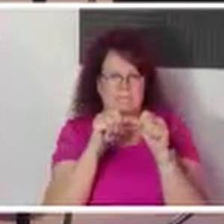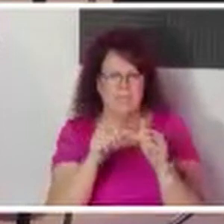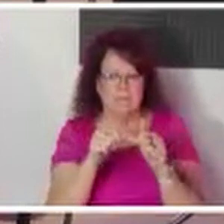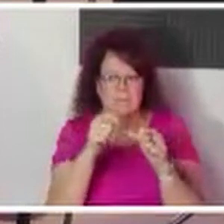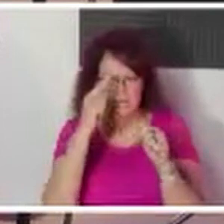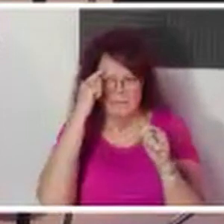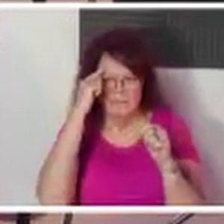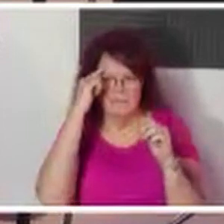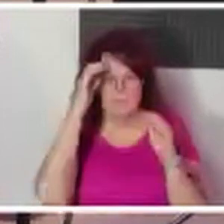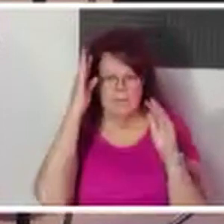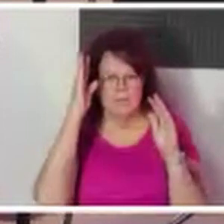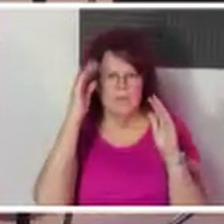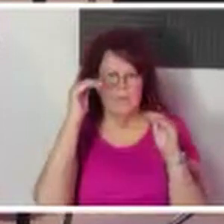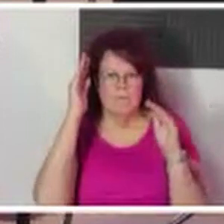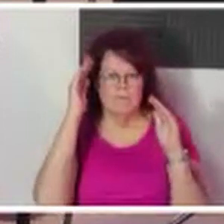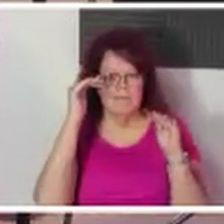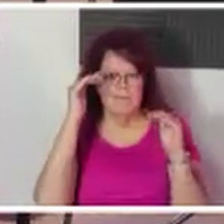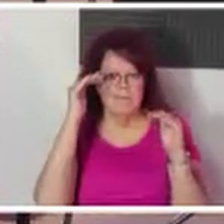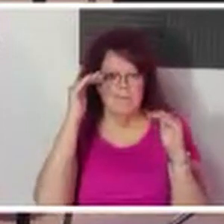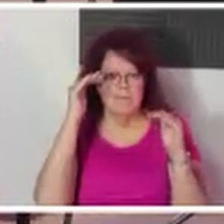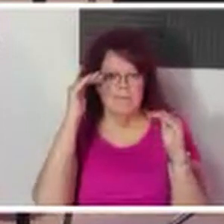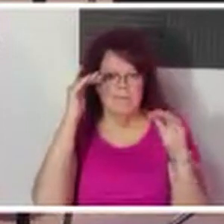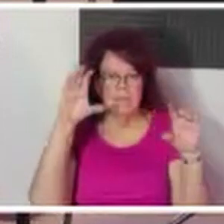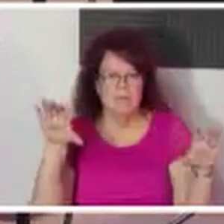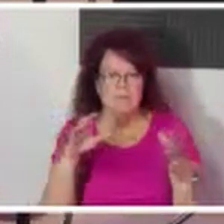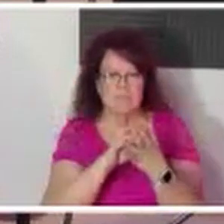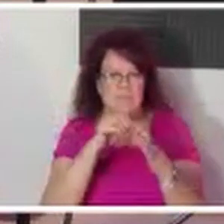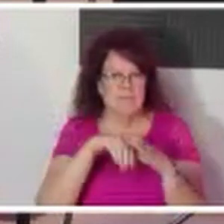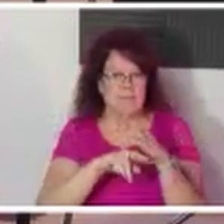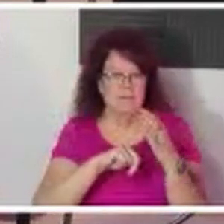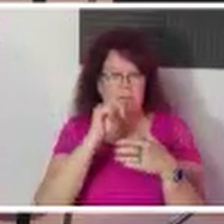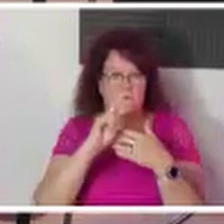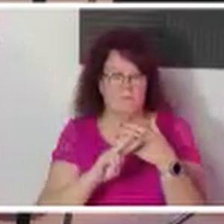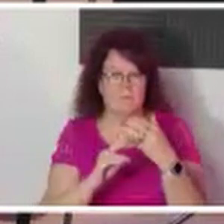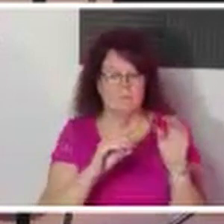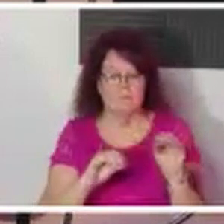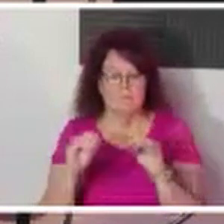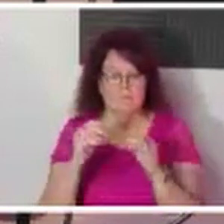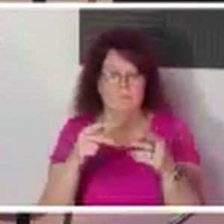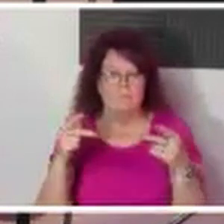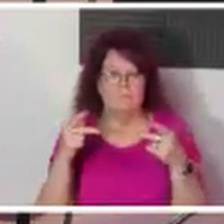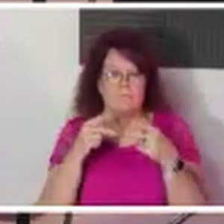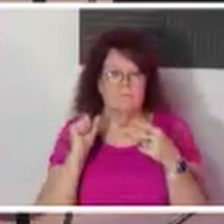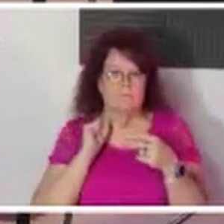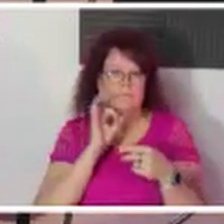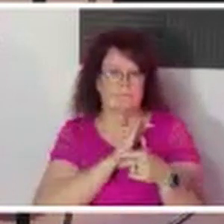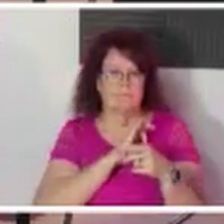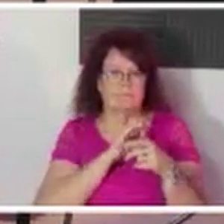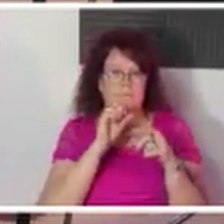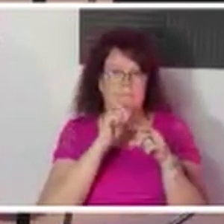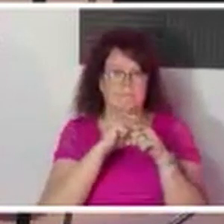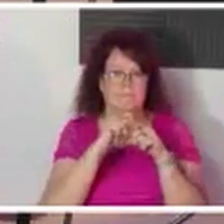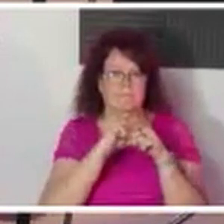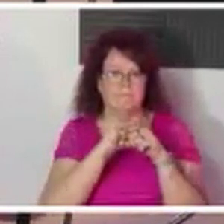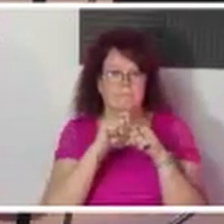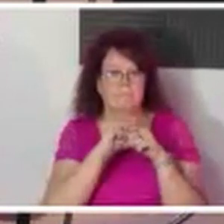educate others on it. In November, I moved into a position as a staff trainer, which means I'm no